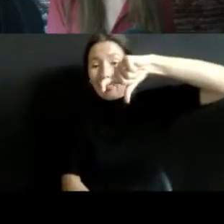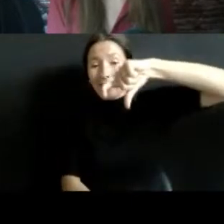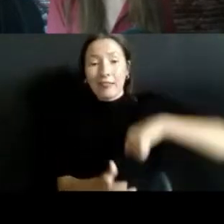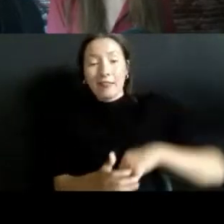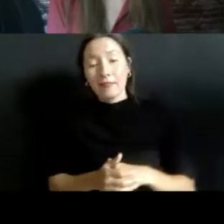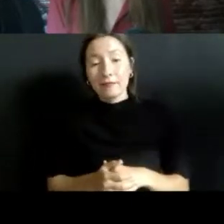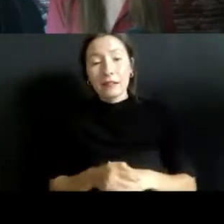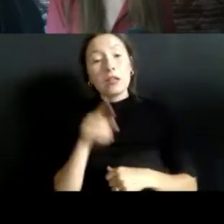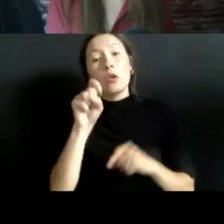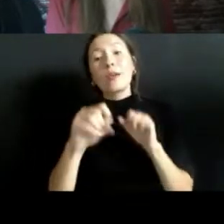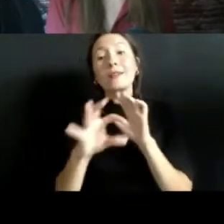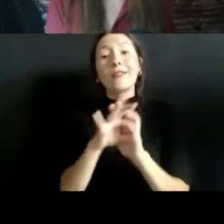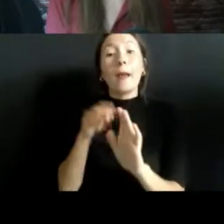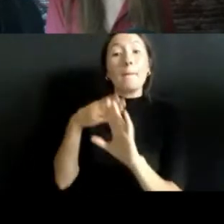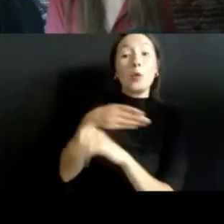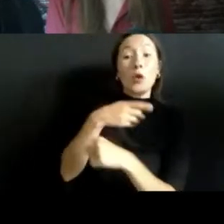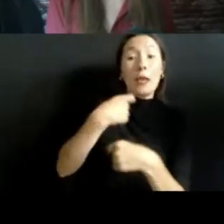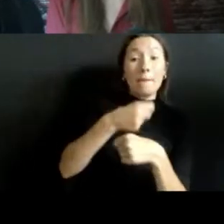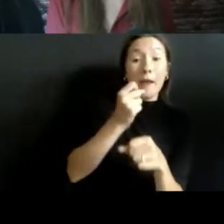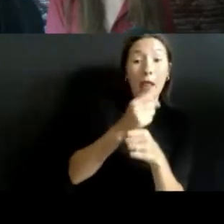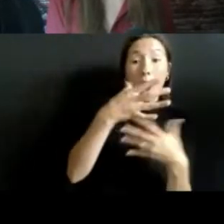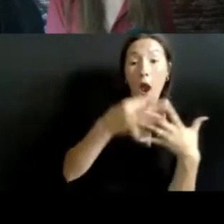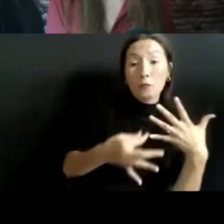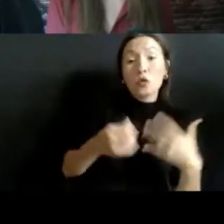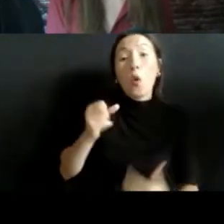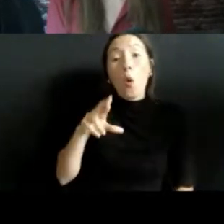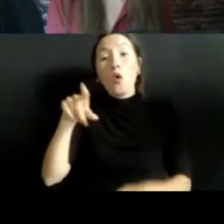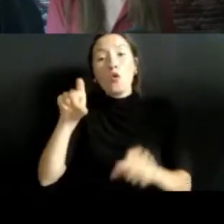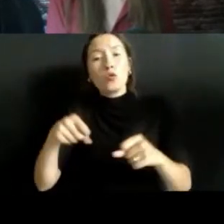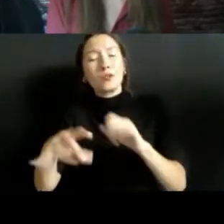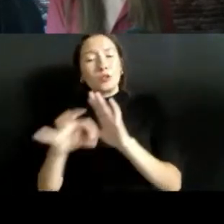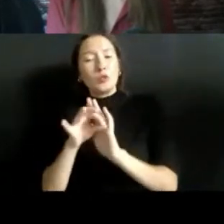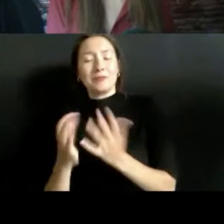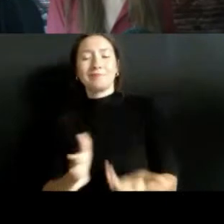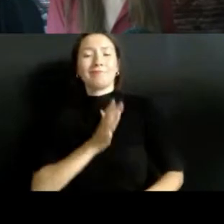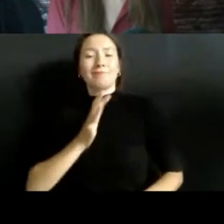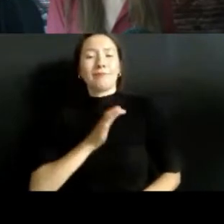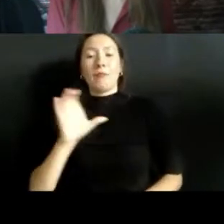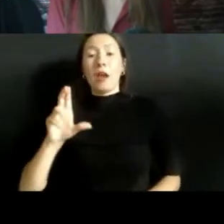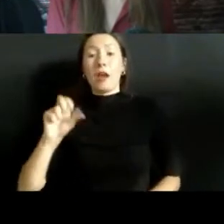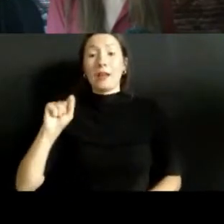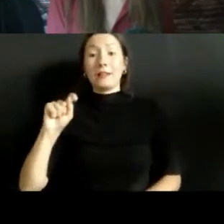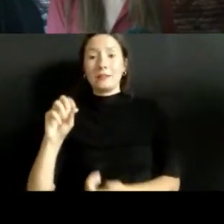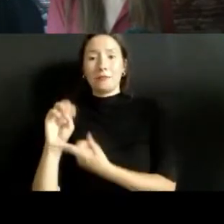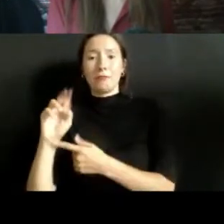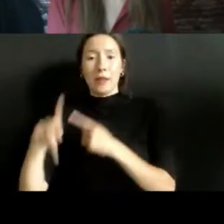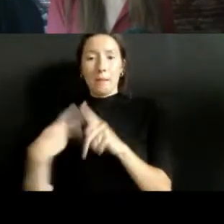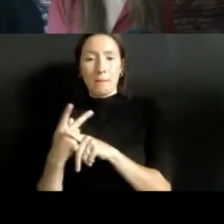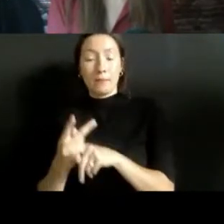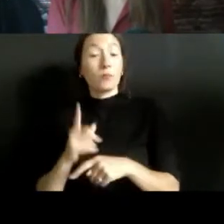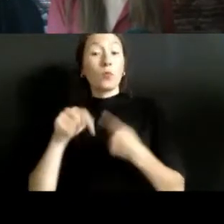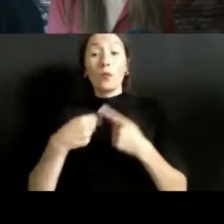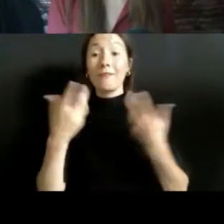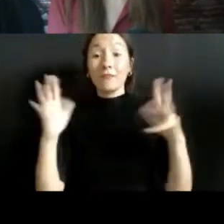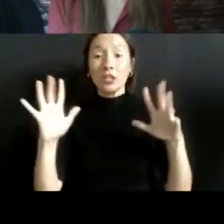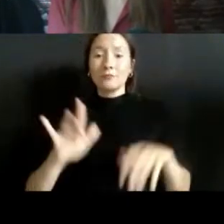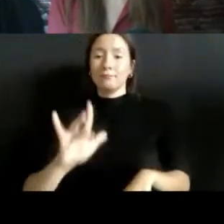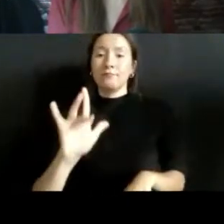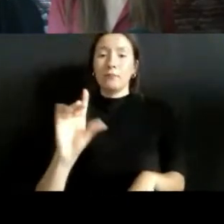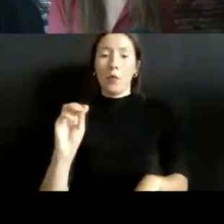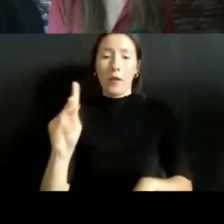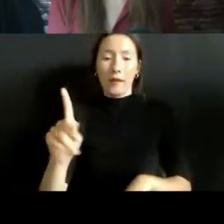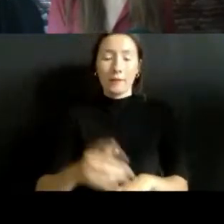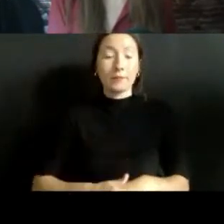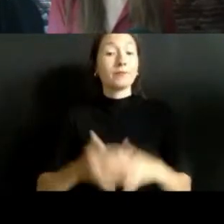select one of the pre-made options or choose a custom format. Once you're done, click OK. Now